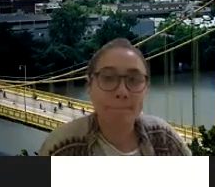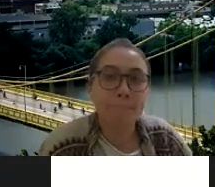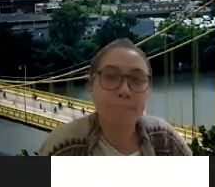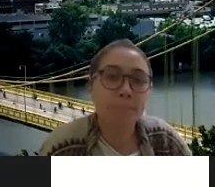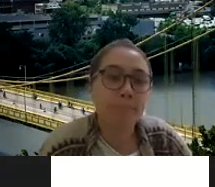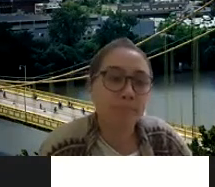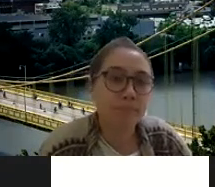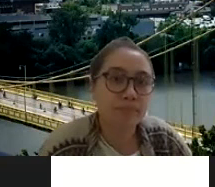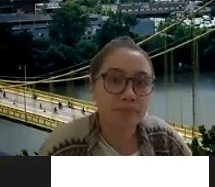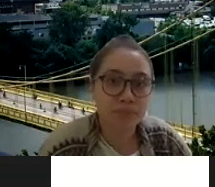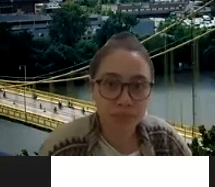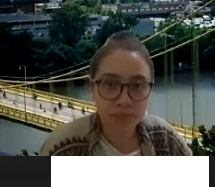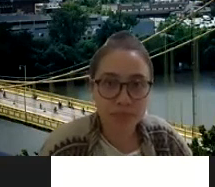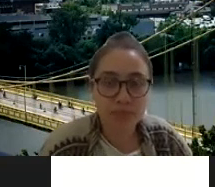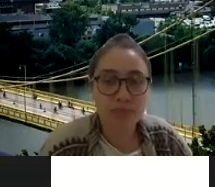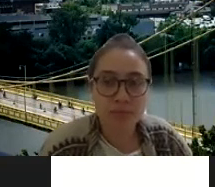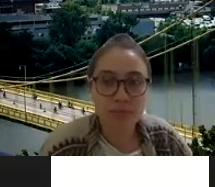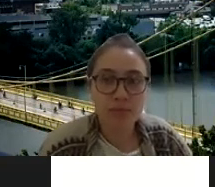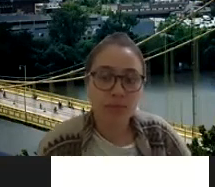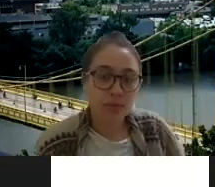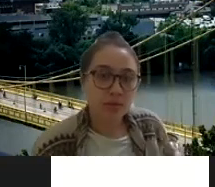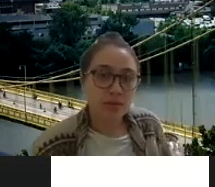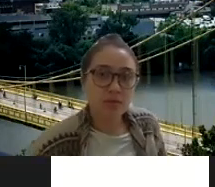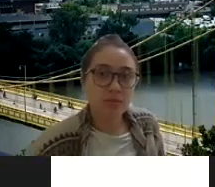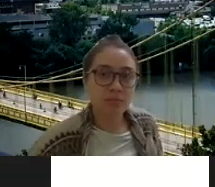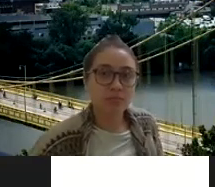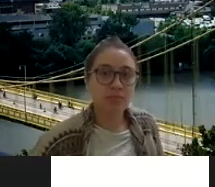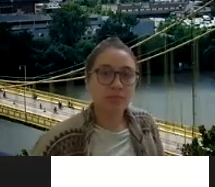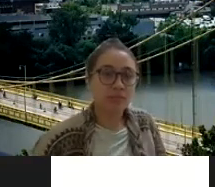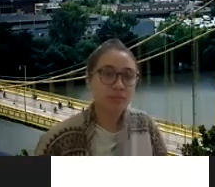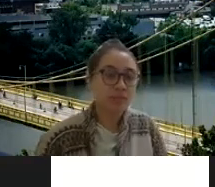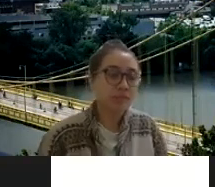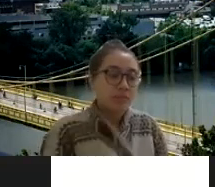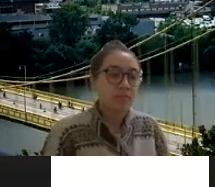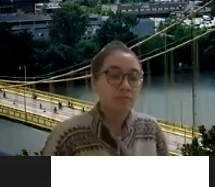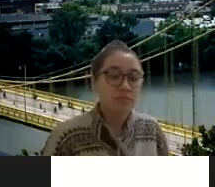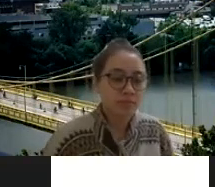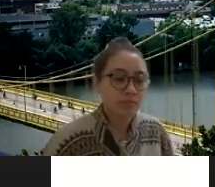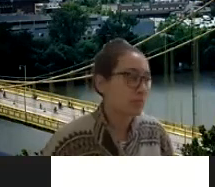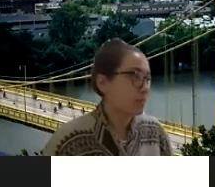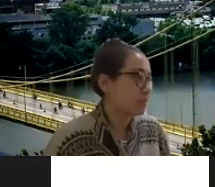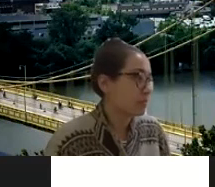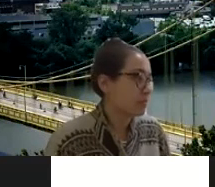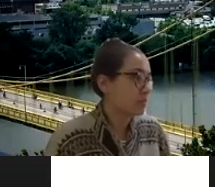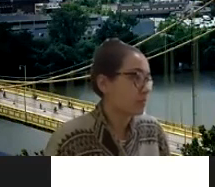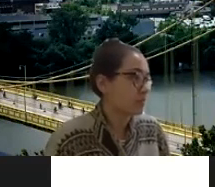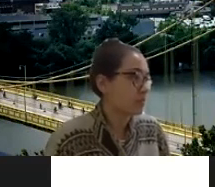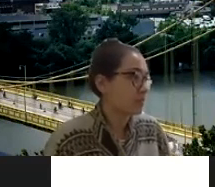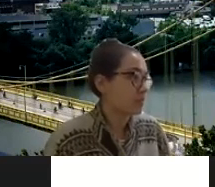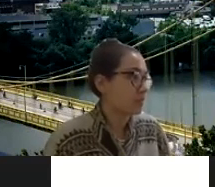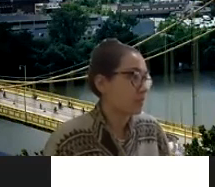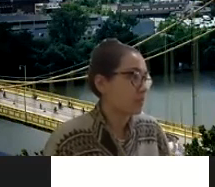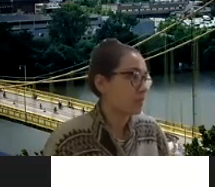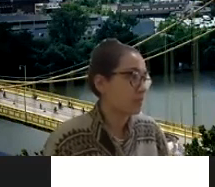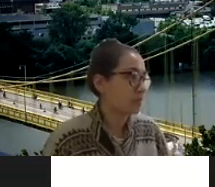There are designs that do that. I'm not sure, and specifically where the inquiry is about the bike lanes next to the